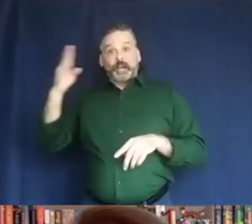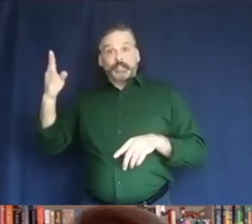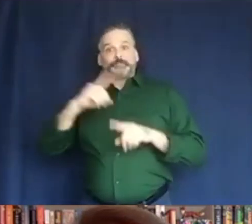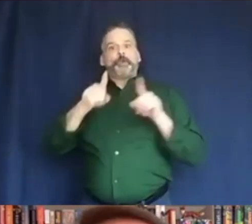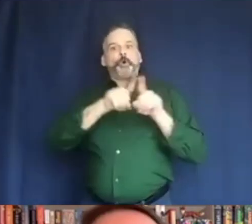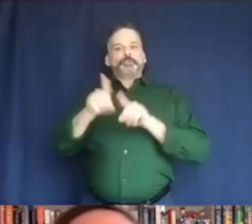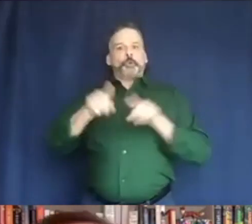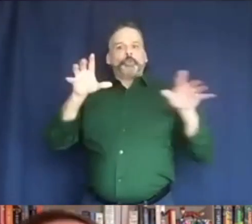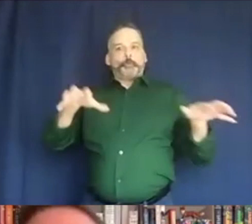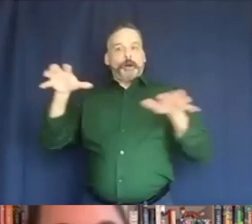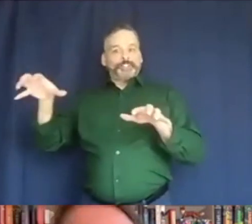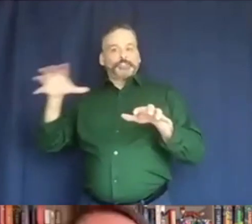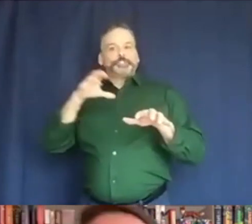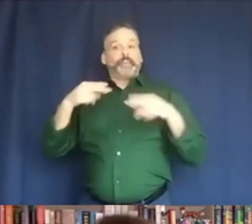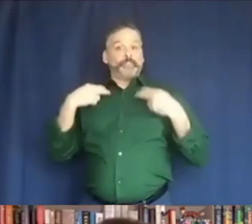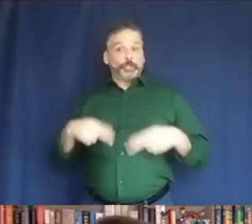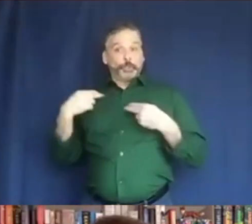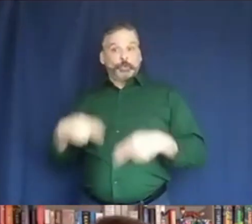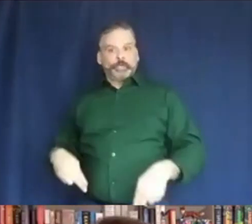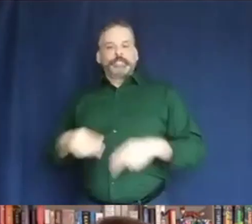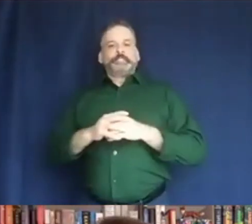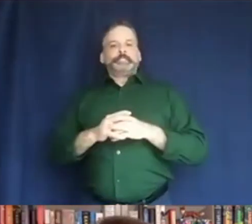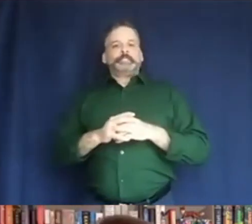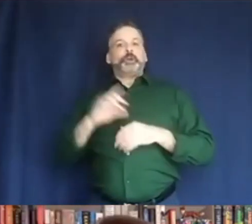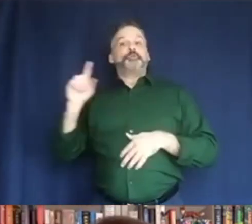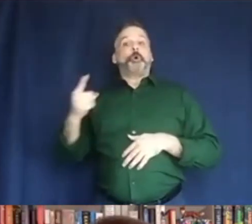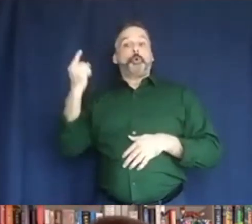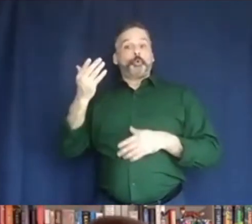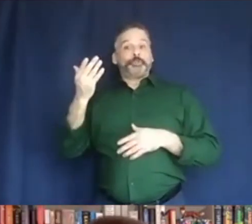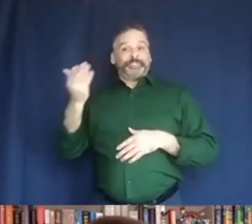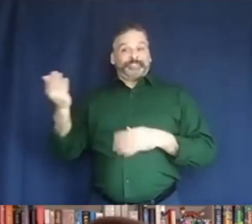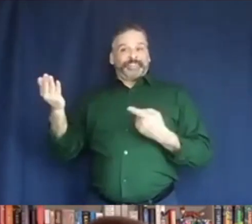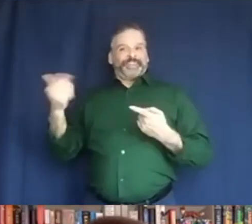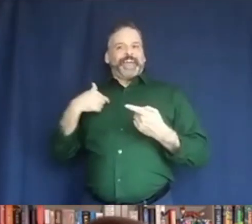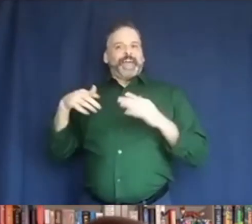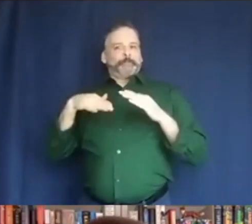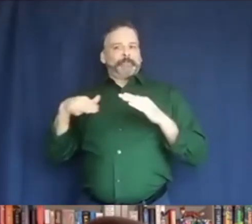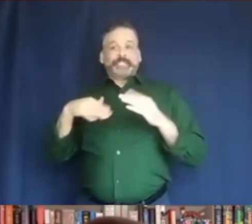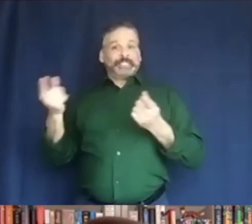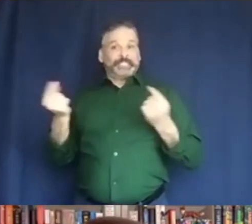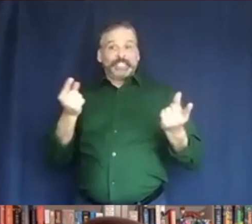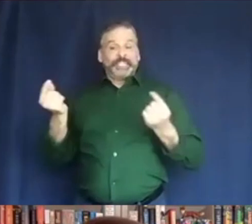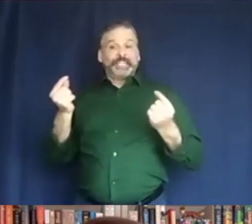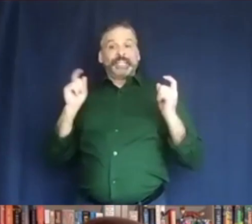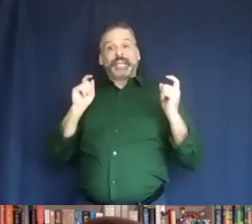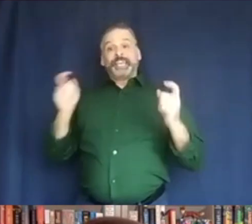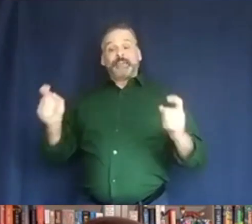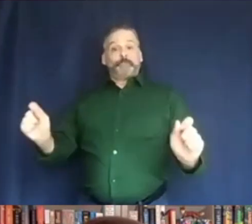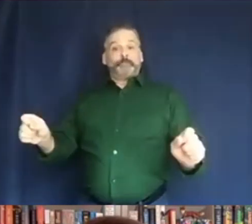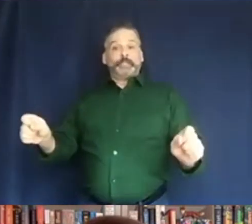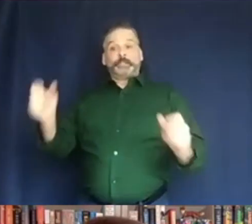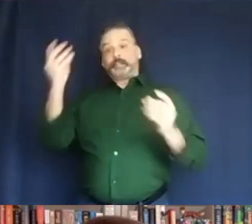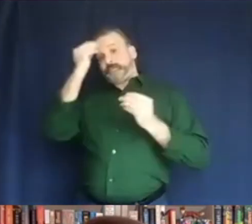monsters and the mortals. And the only thing which I basically did was I gave them the capability of